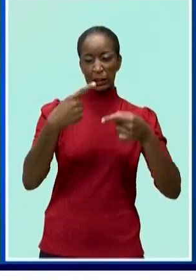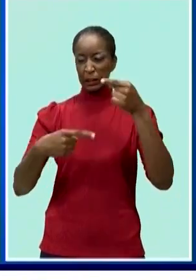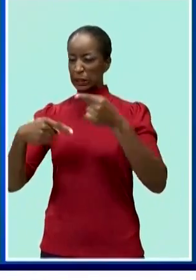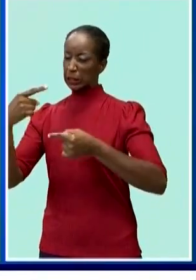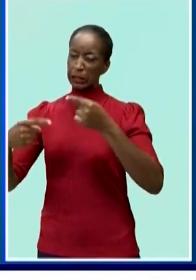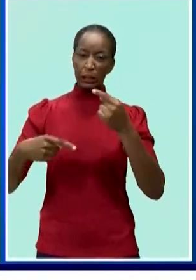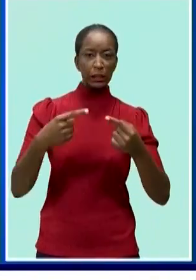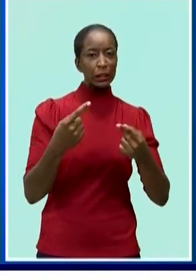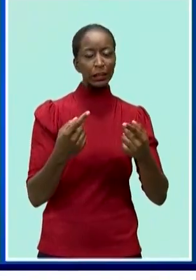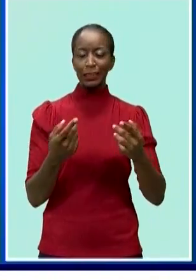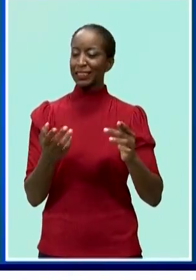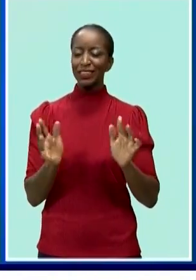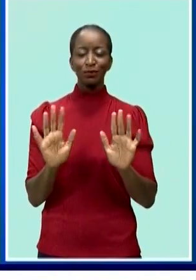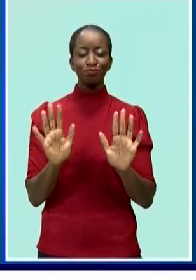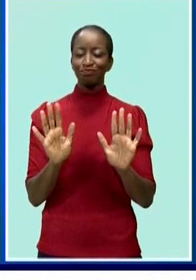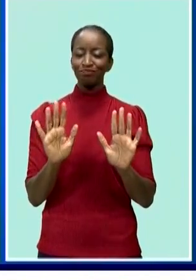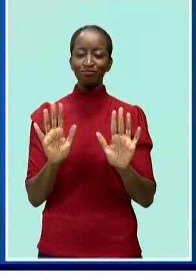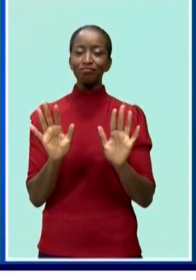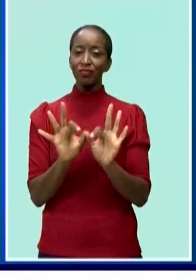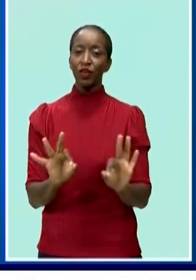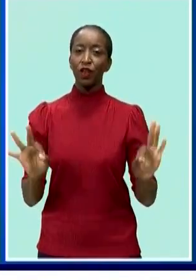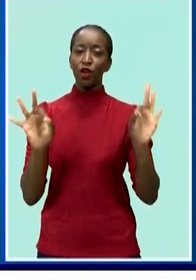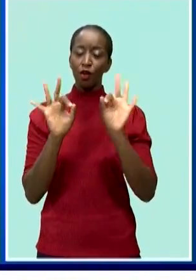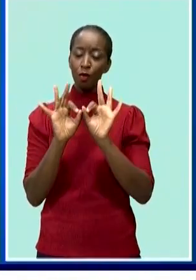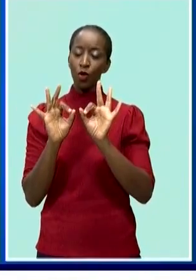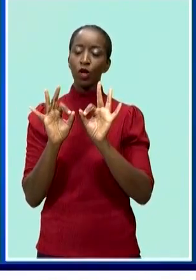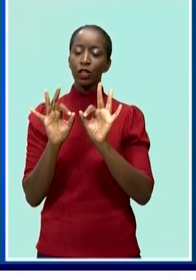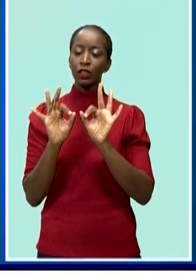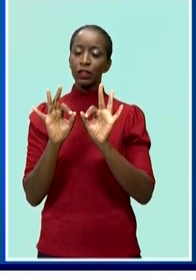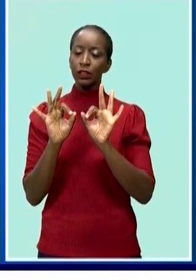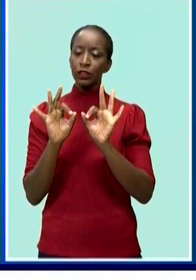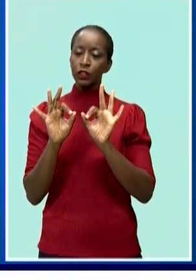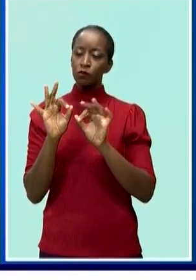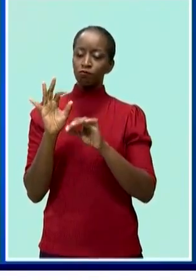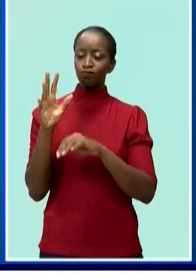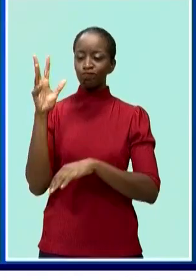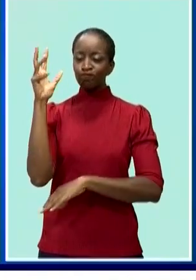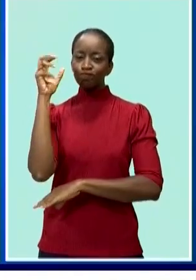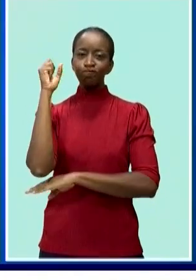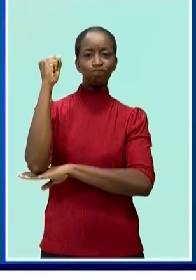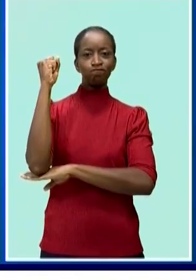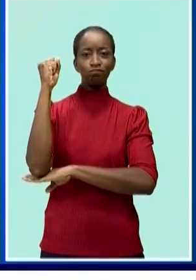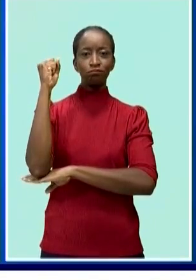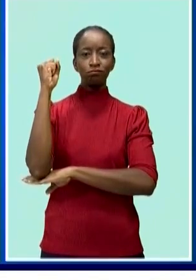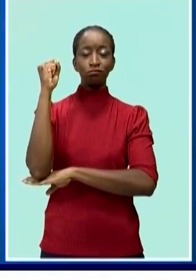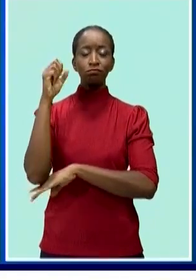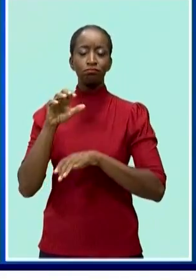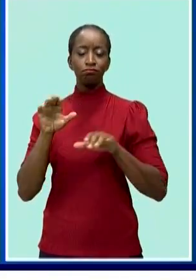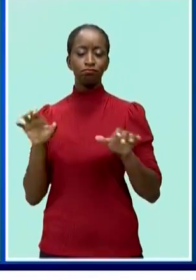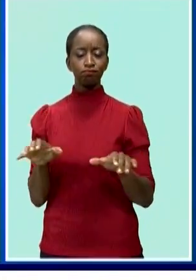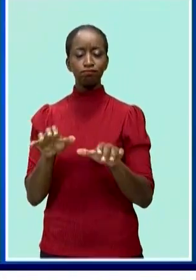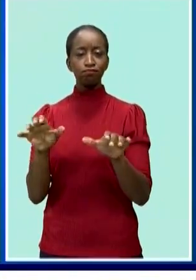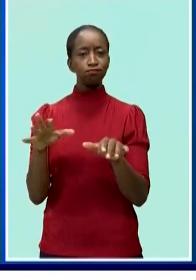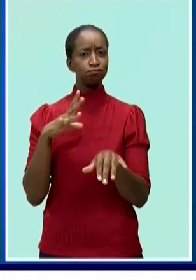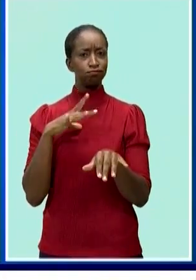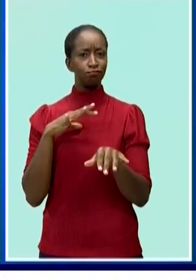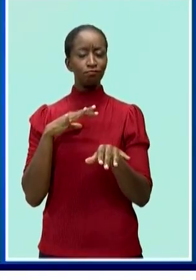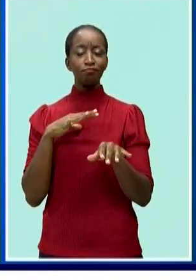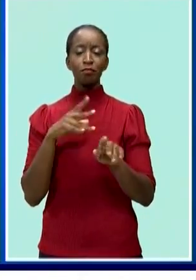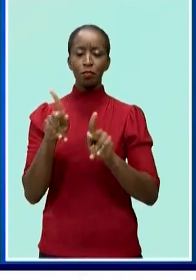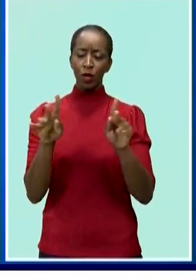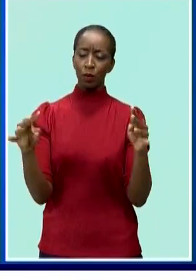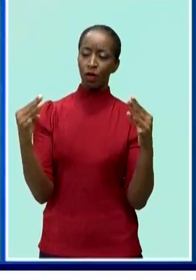able to carry the torch and being able to stand firm and show our nation, show people what